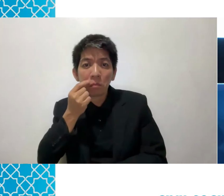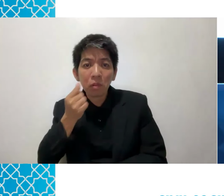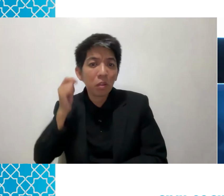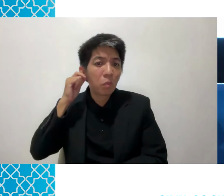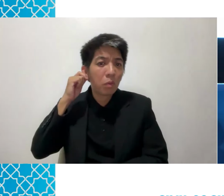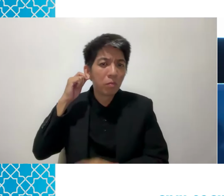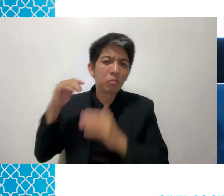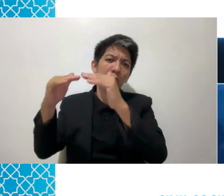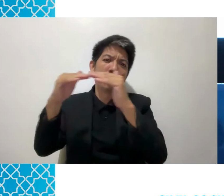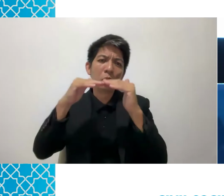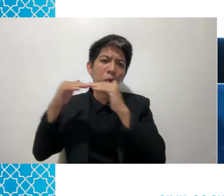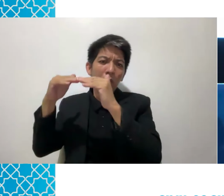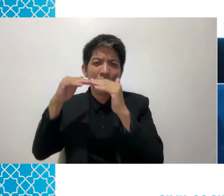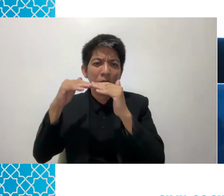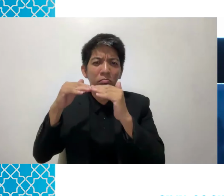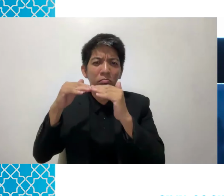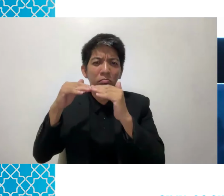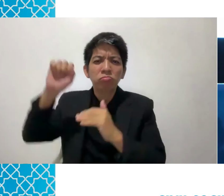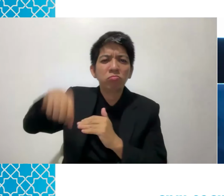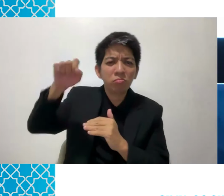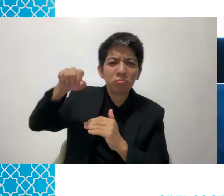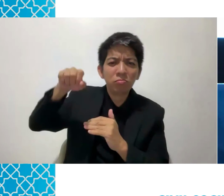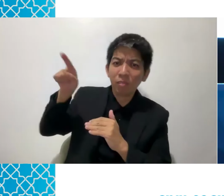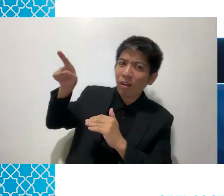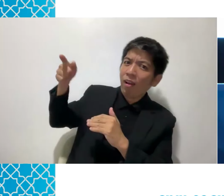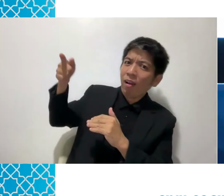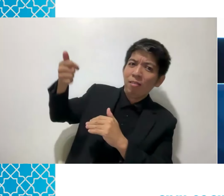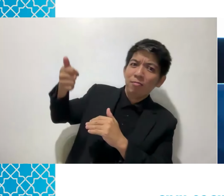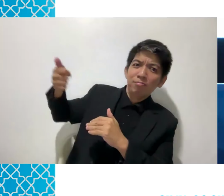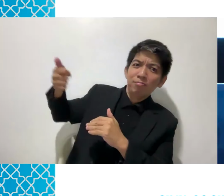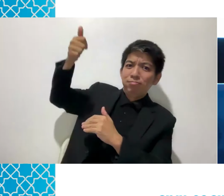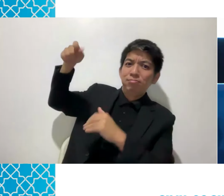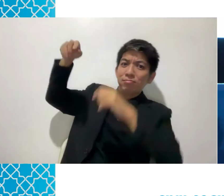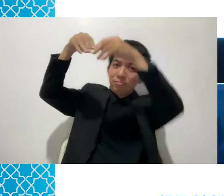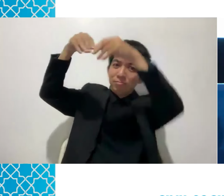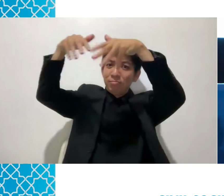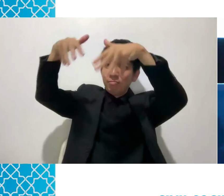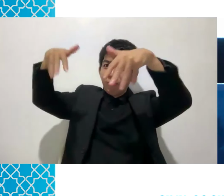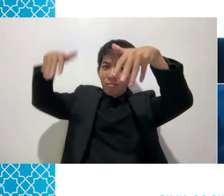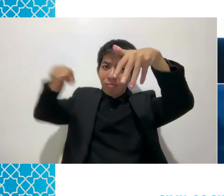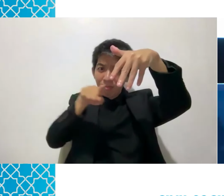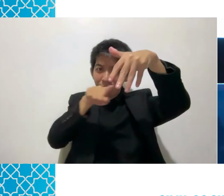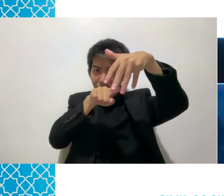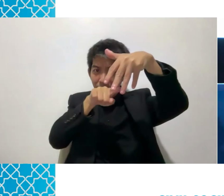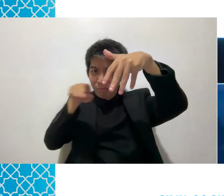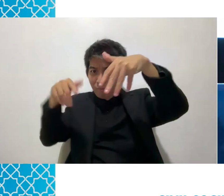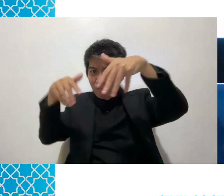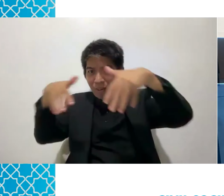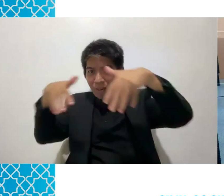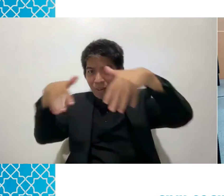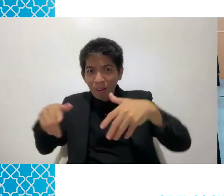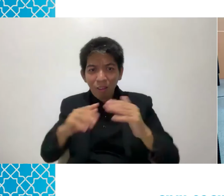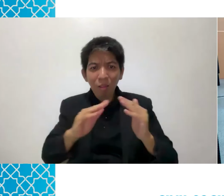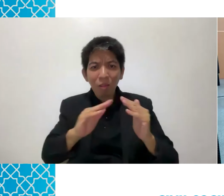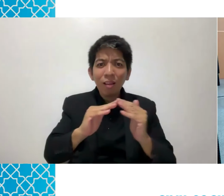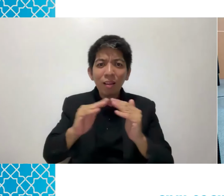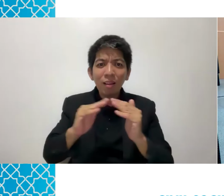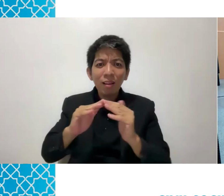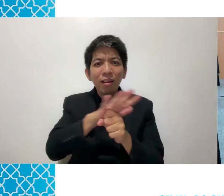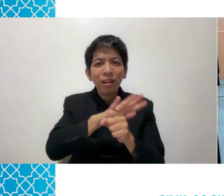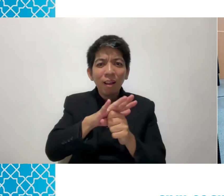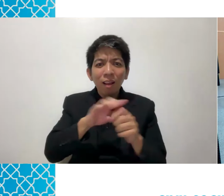of when it go down to the regional levels and city levels, the translations quite